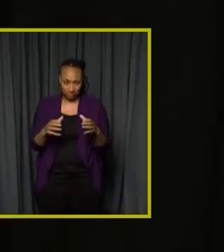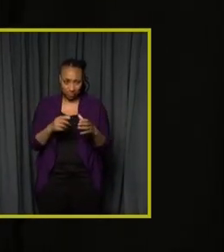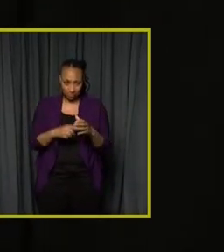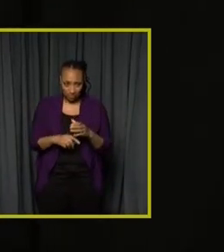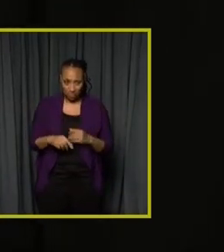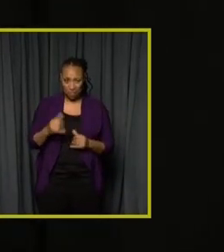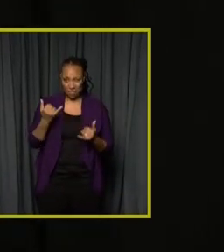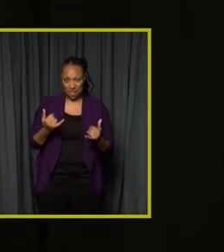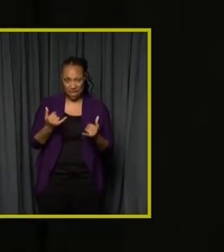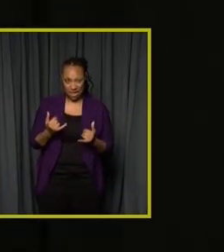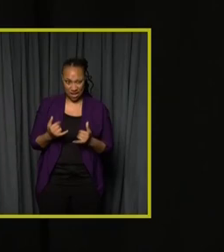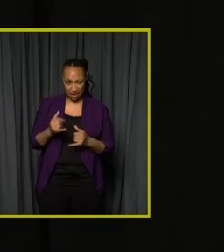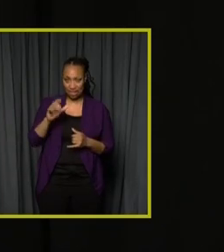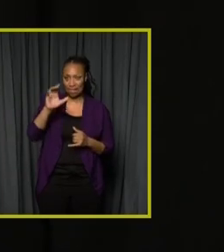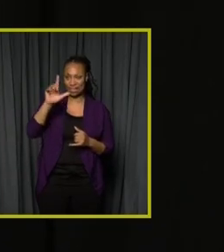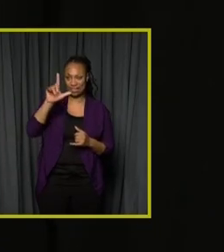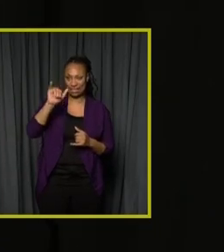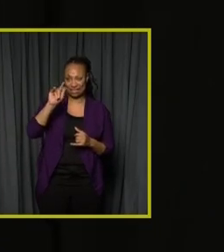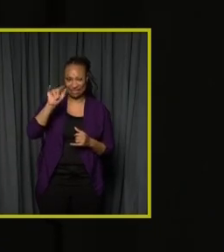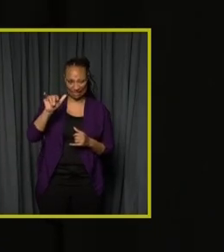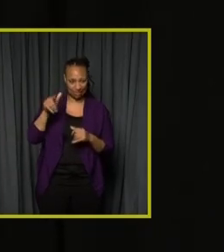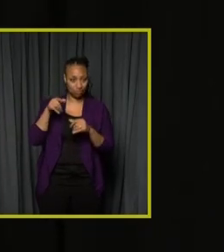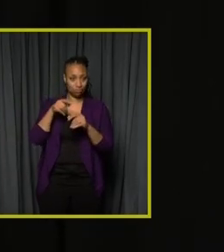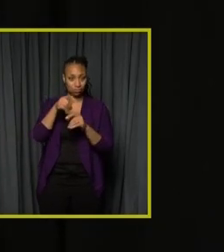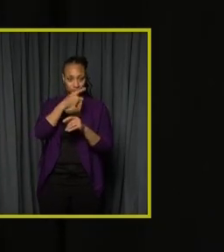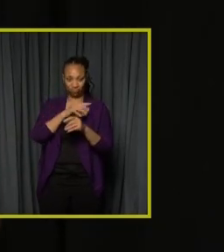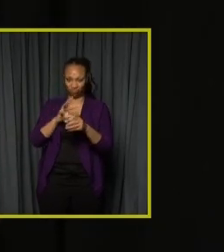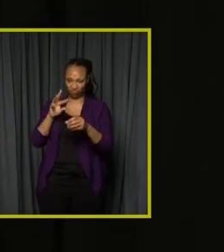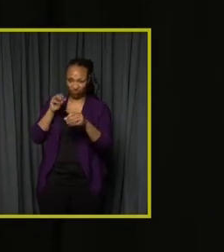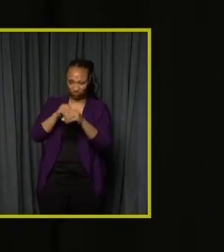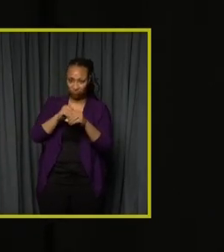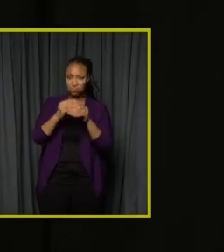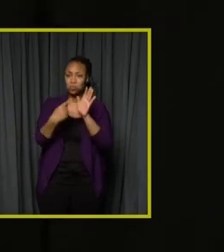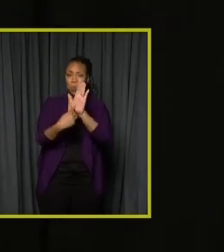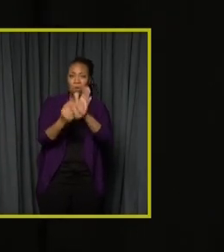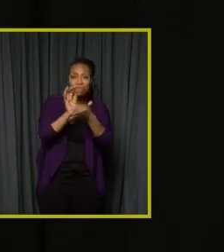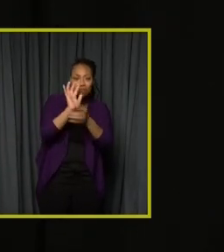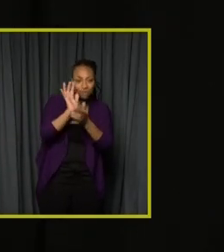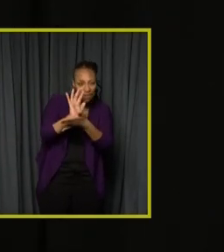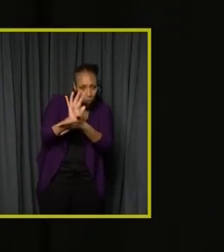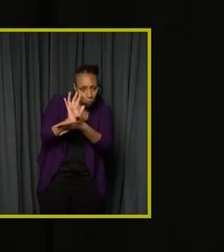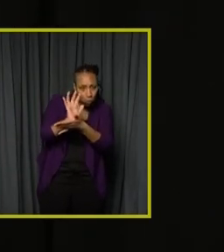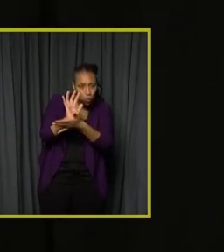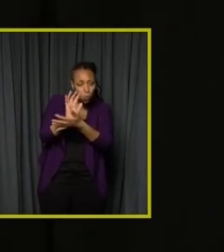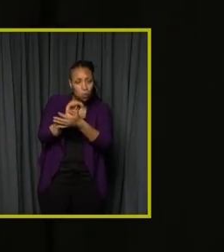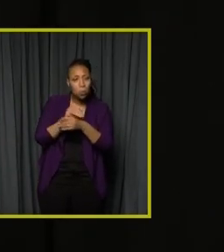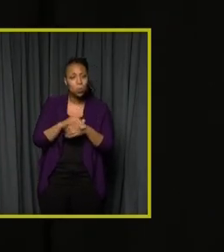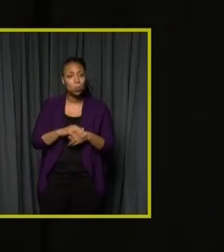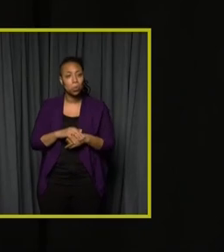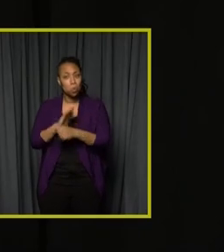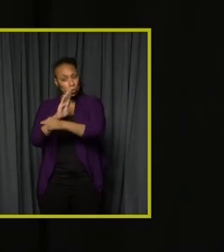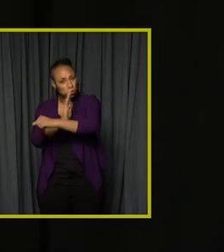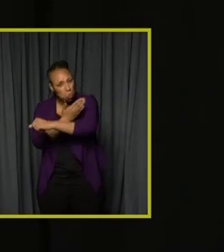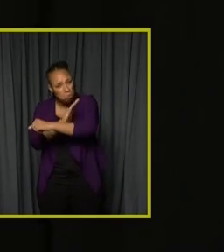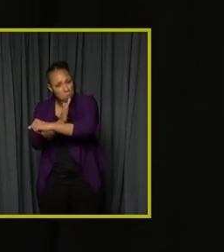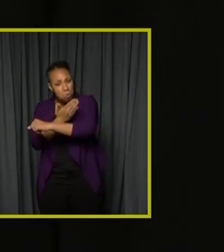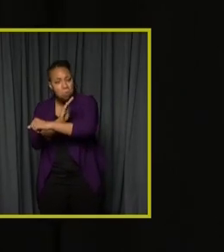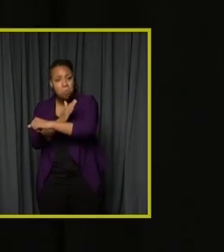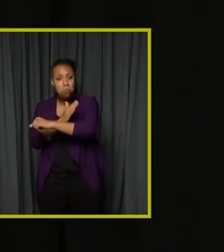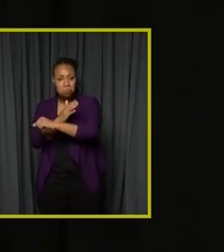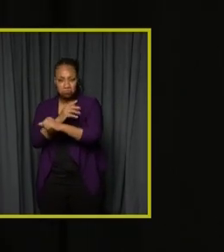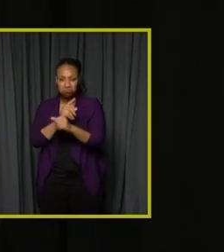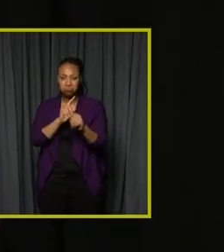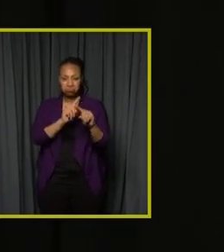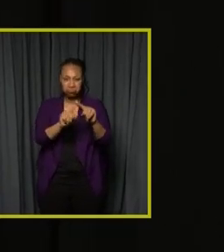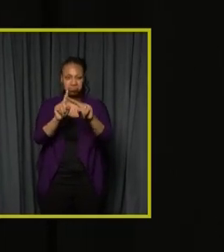by a video, The Pain and Picture of Poverty, and after the song, What Doth the Lord Require by Ms. Yara